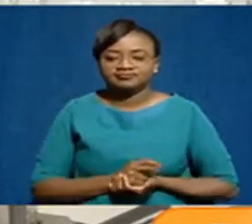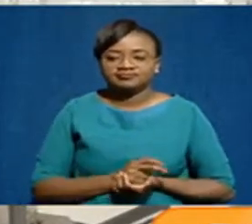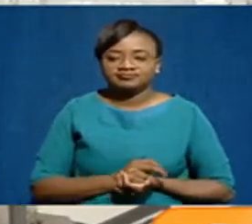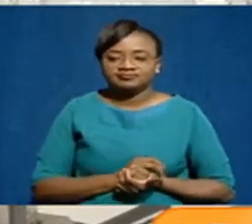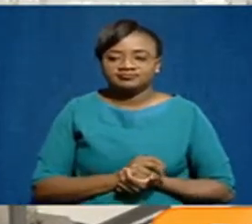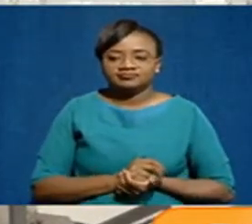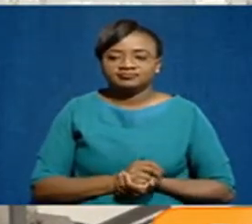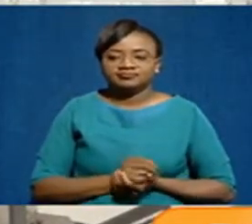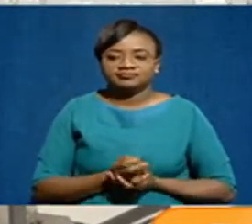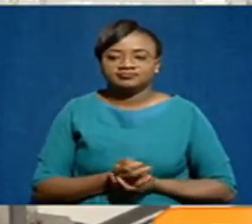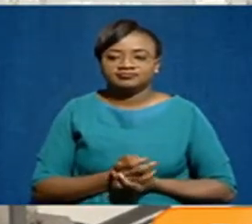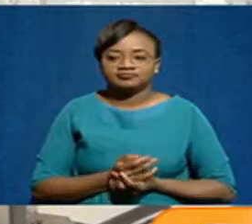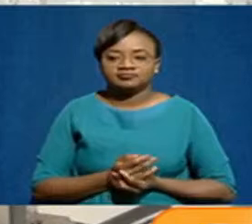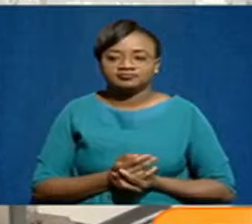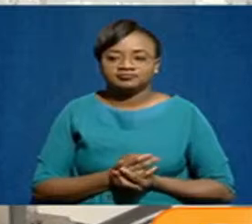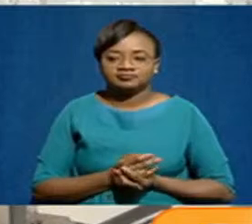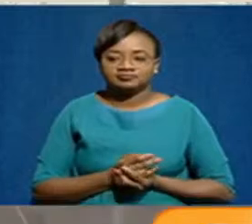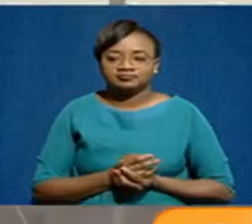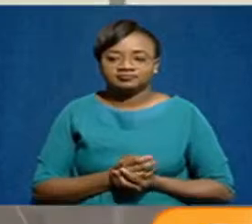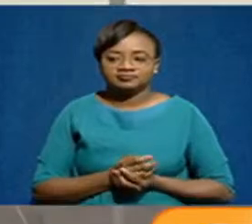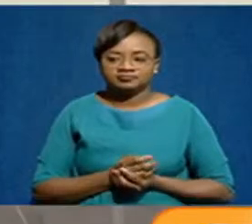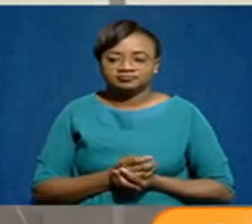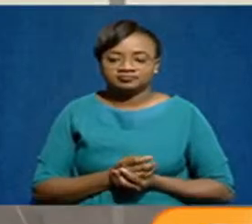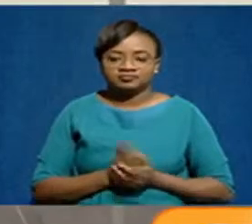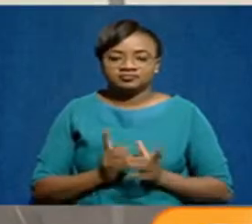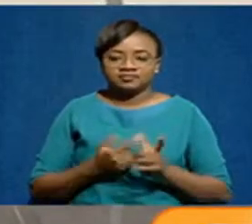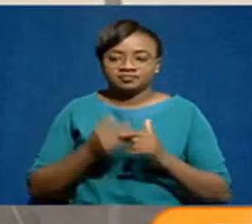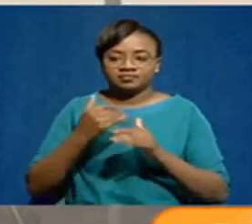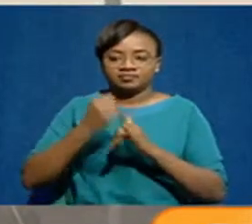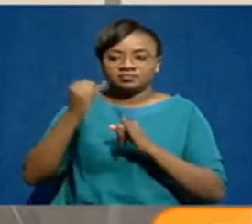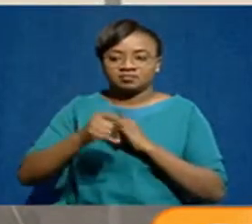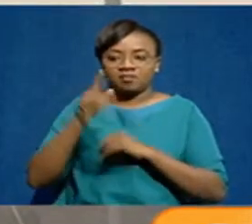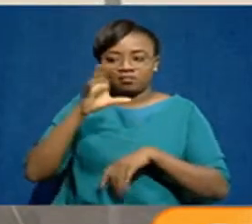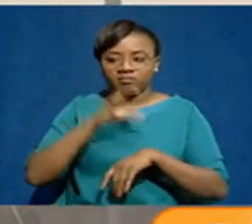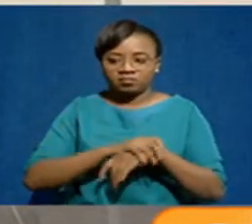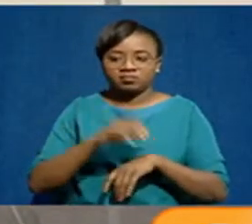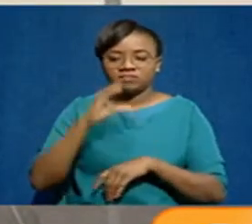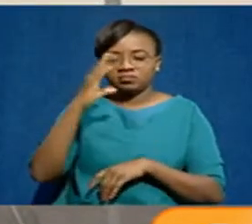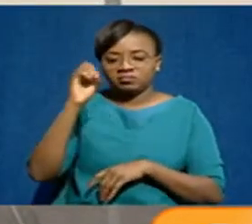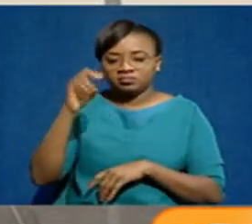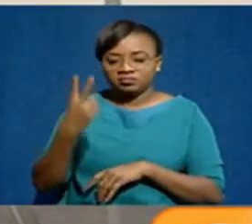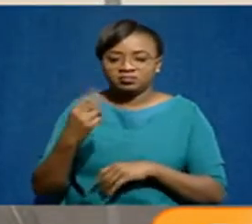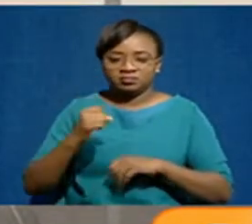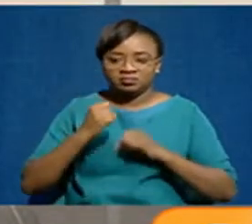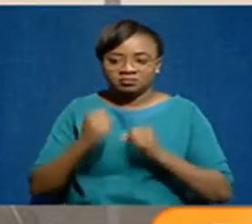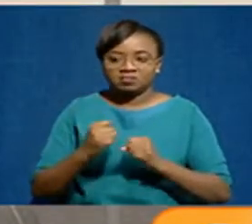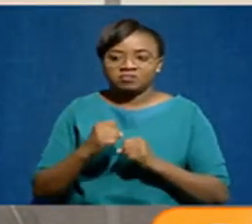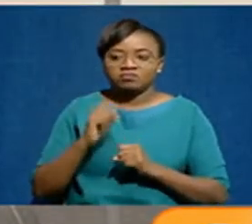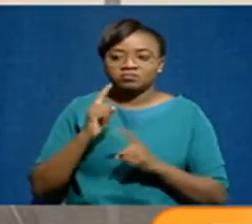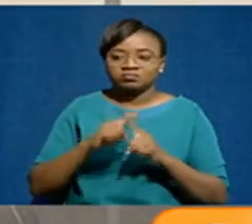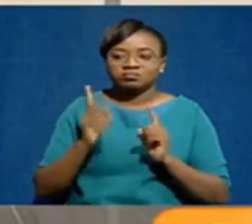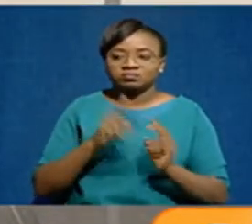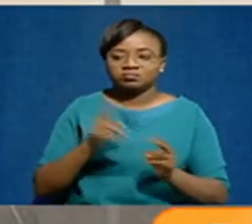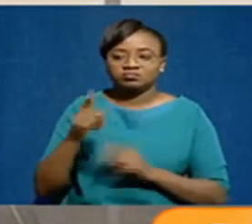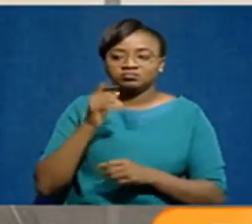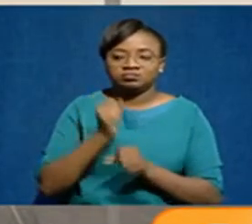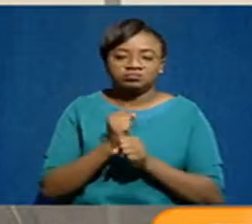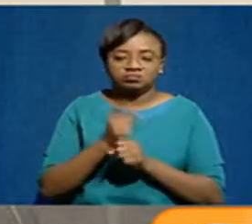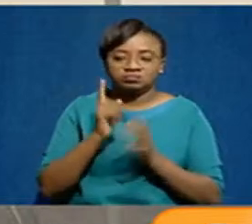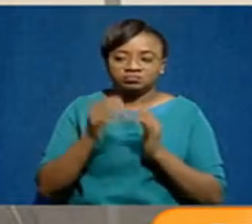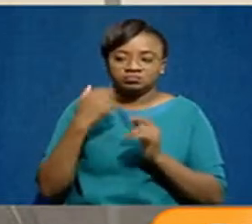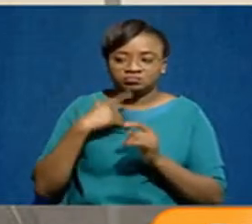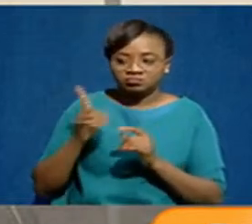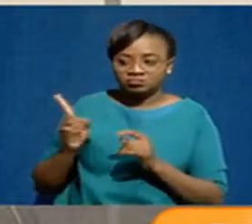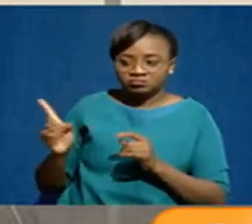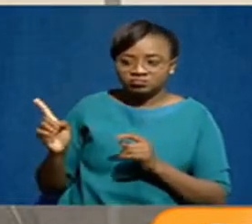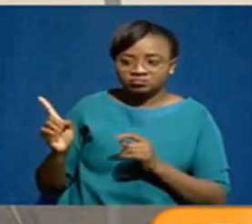you get your very much concentrated CO2. So how it works in the machine is you have fans attached to both ends of the machine